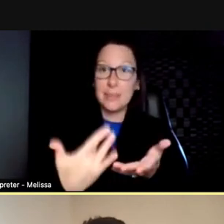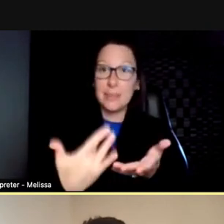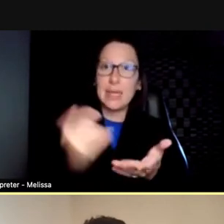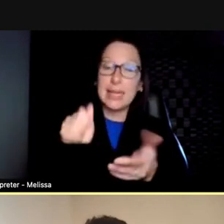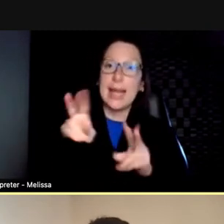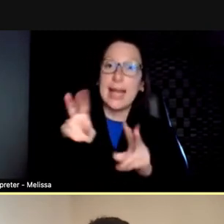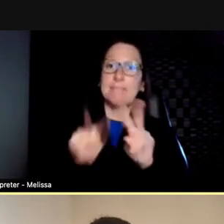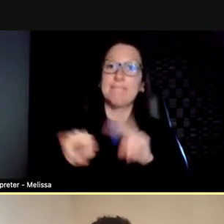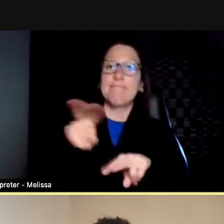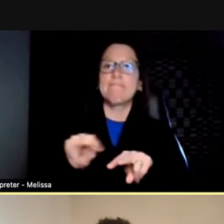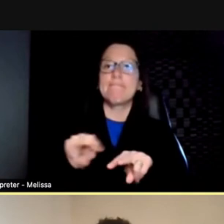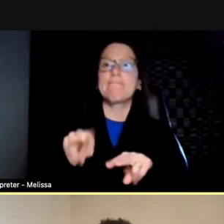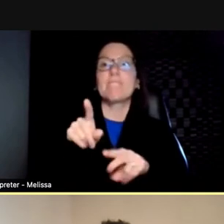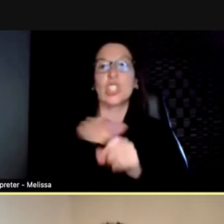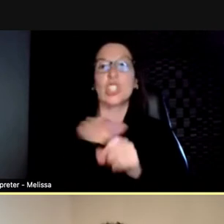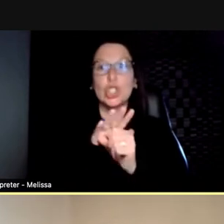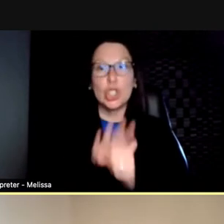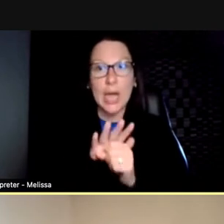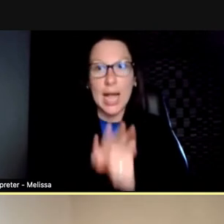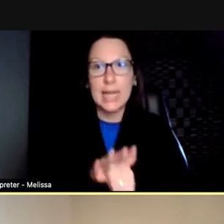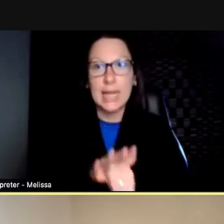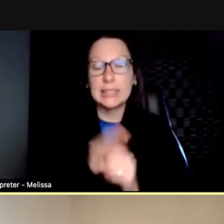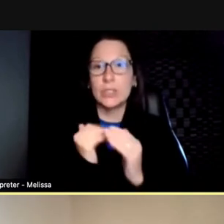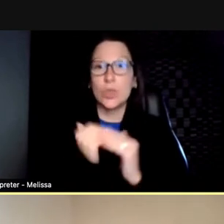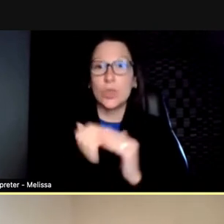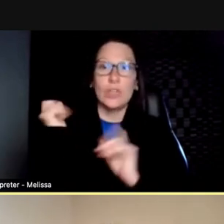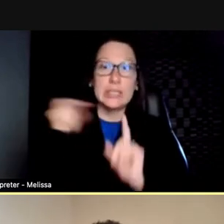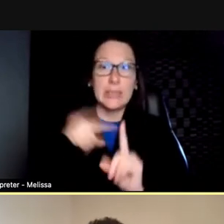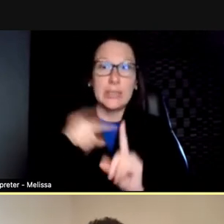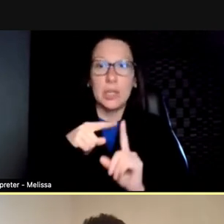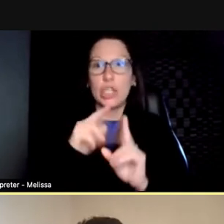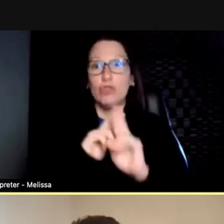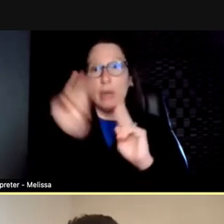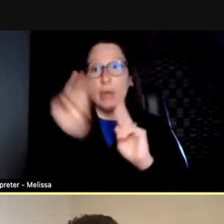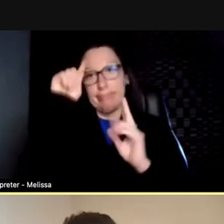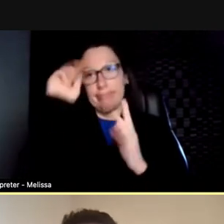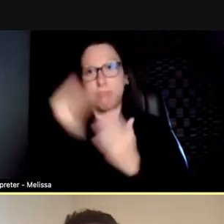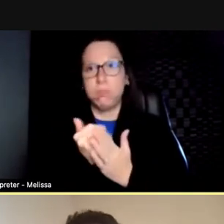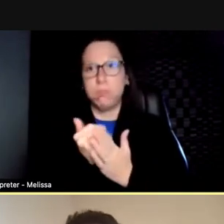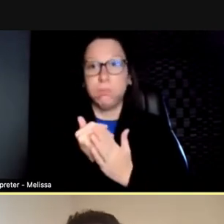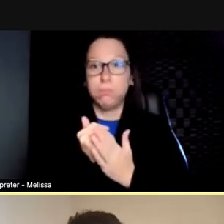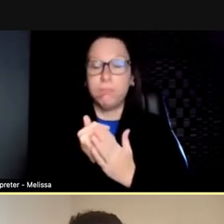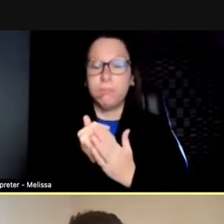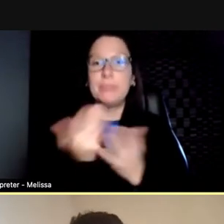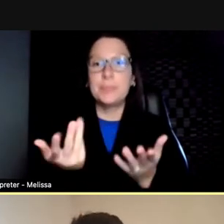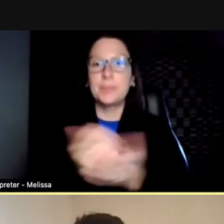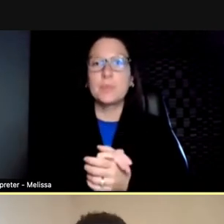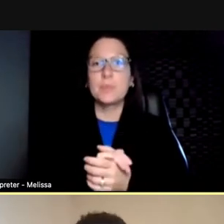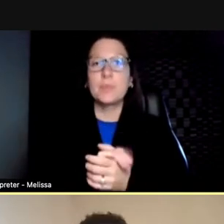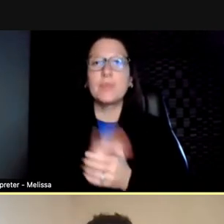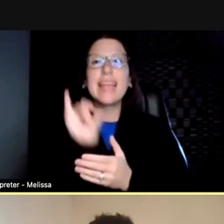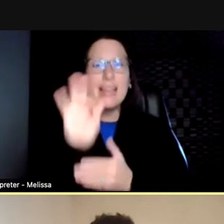is stressed, overstimulated, about to have a meltdown, if we're paying